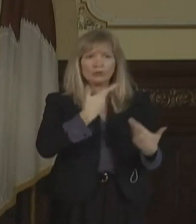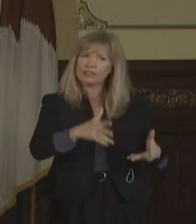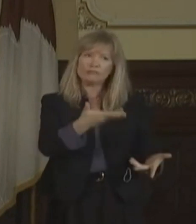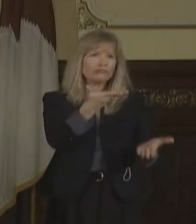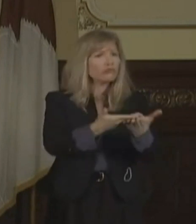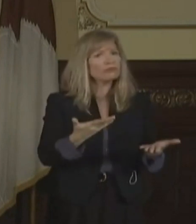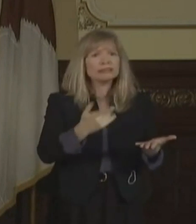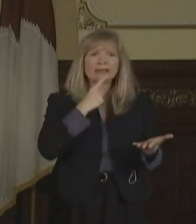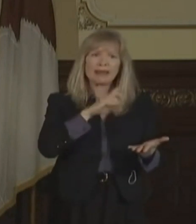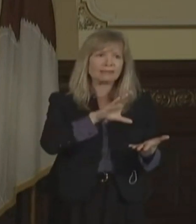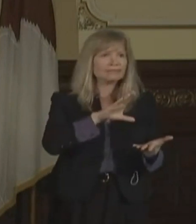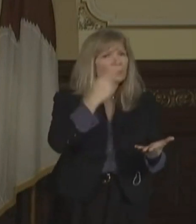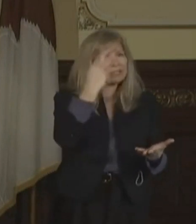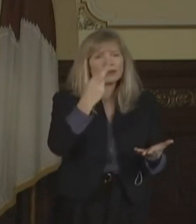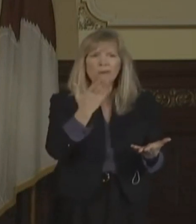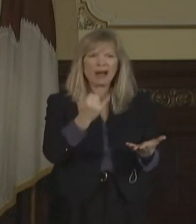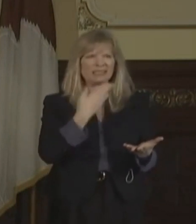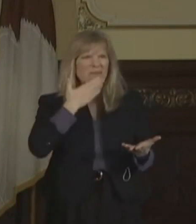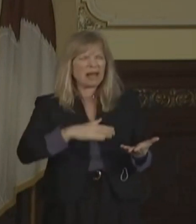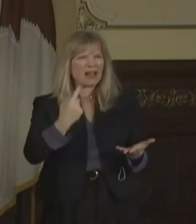Yep.